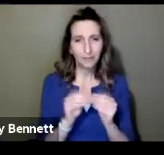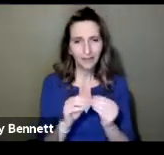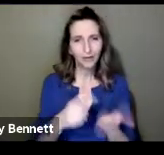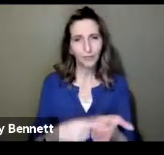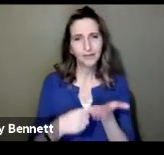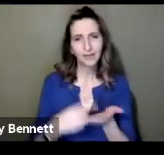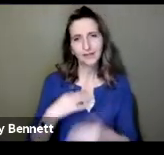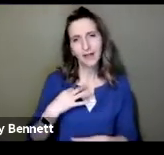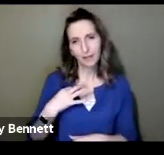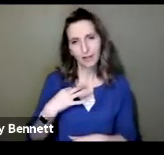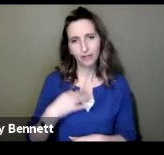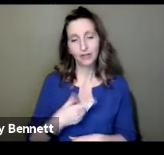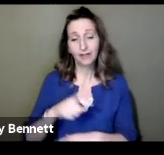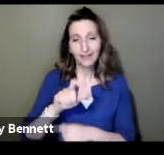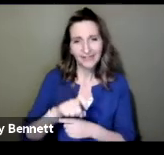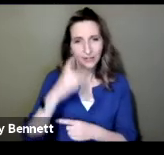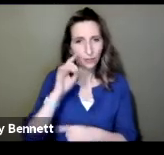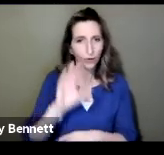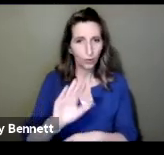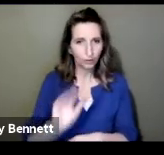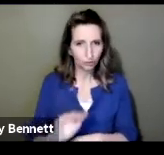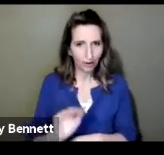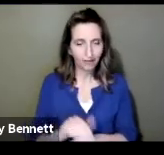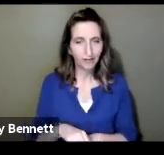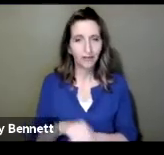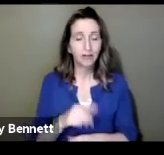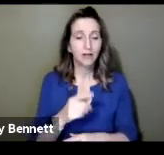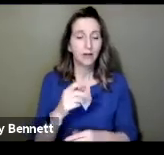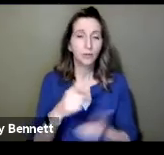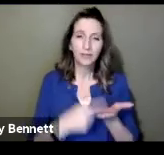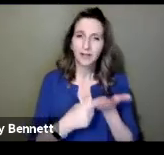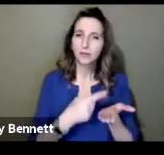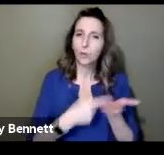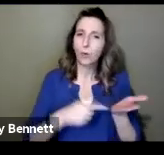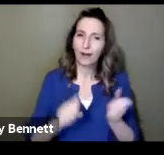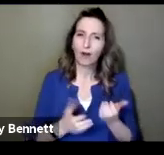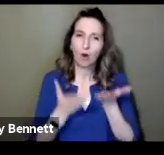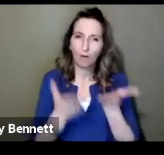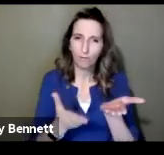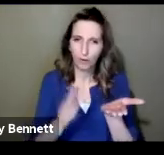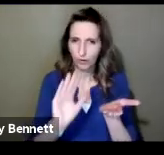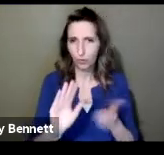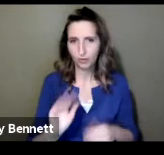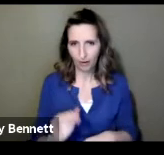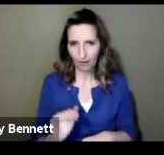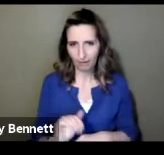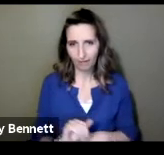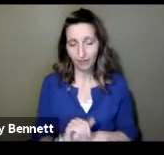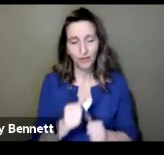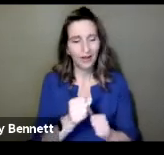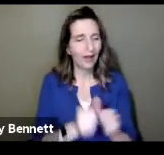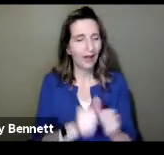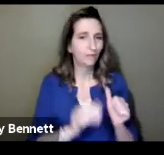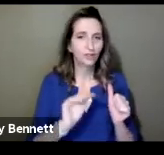the exceptionalities, and what we could offer your child. Every child is different, and so they have different